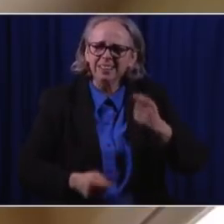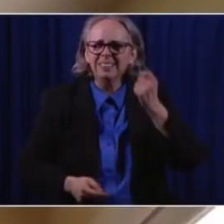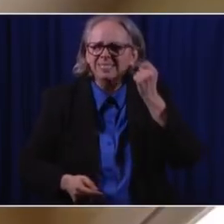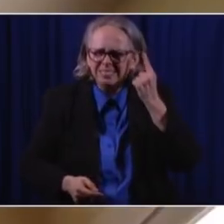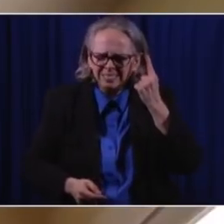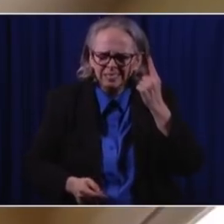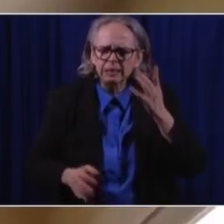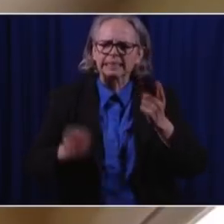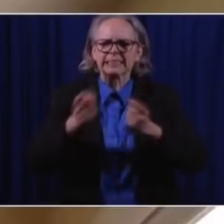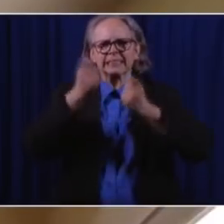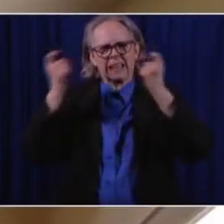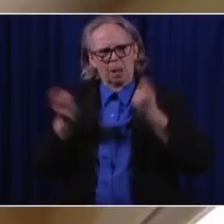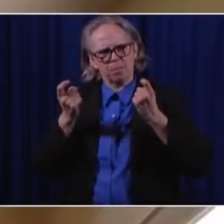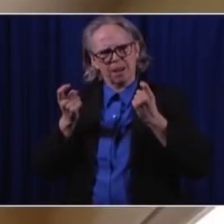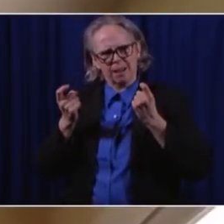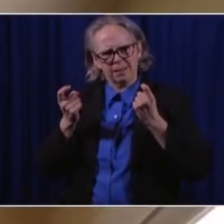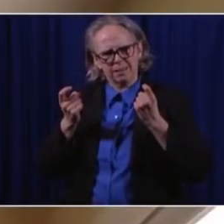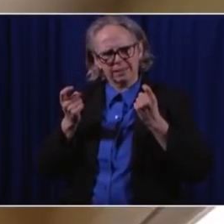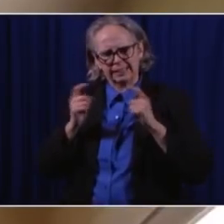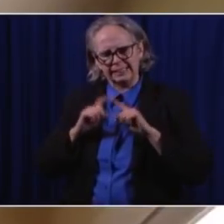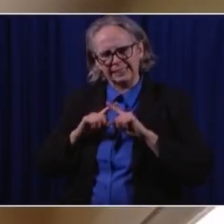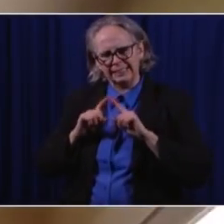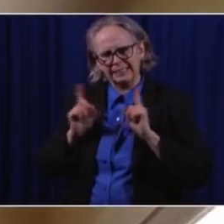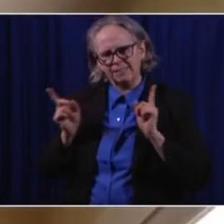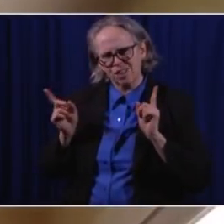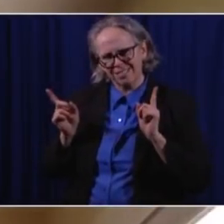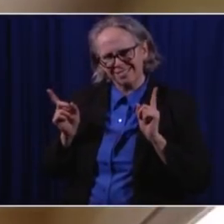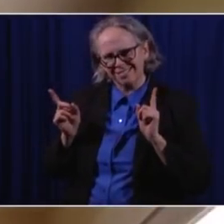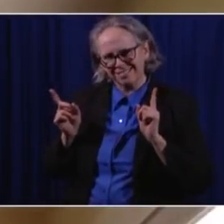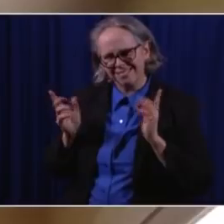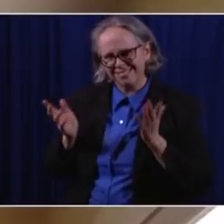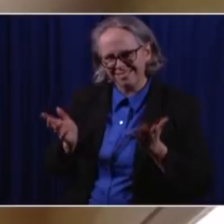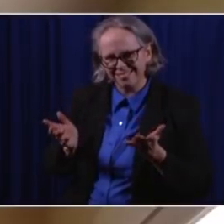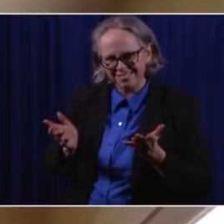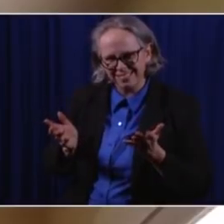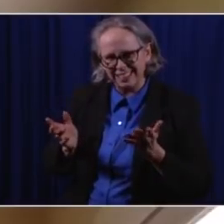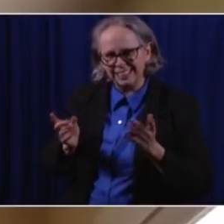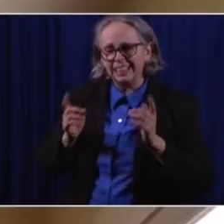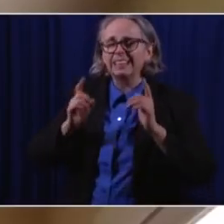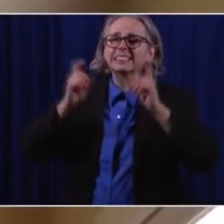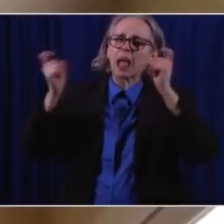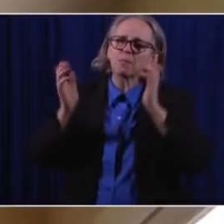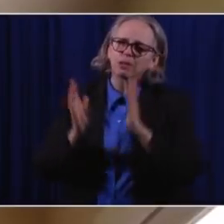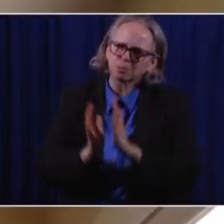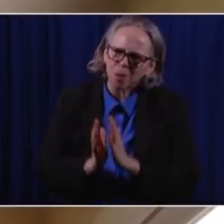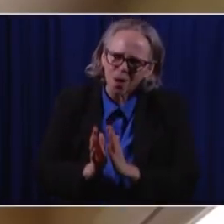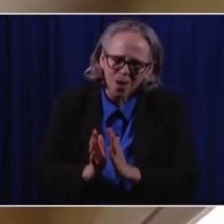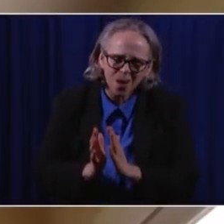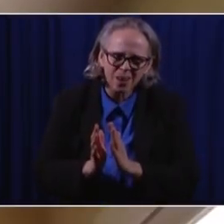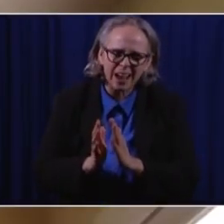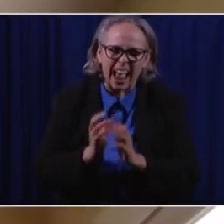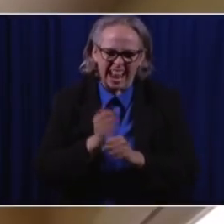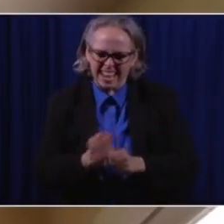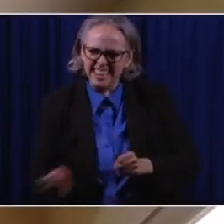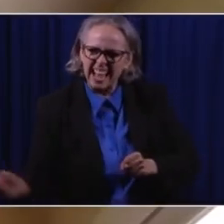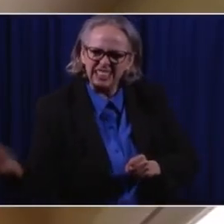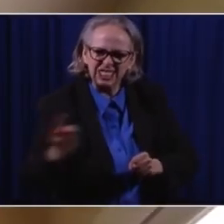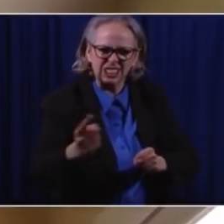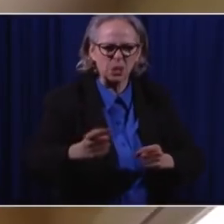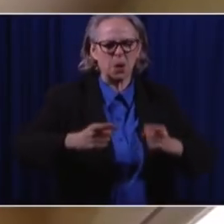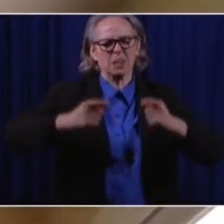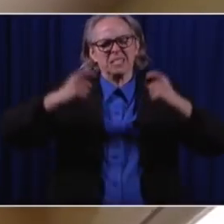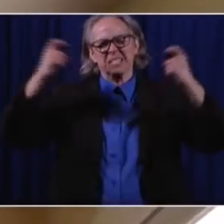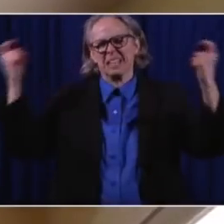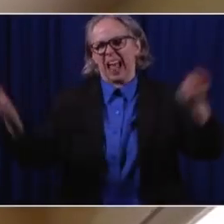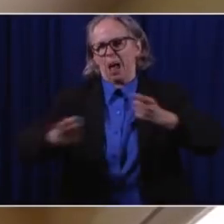do it differently this year. Let's celebrate small, let's do it safely. And next year, we'll all be able to celebrate